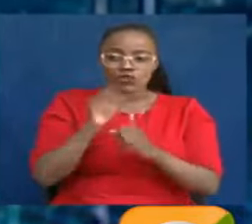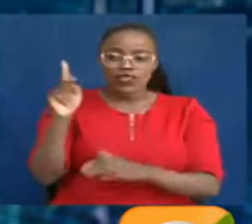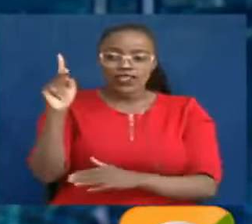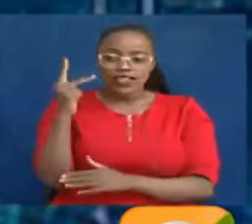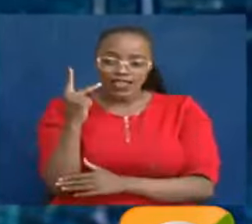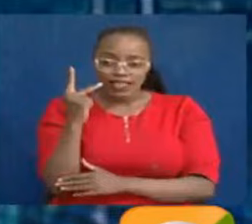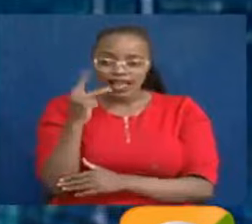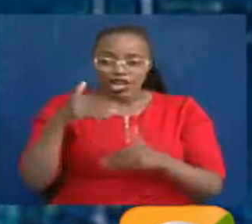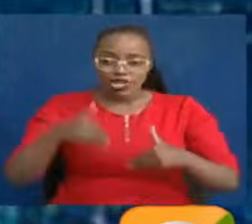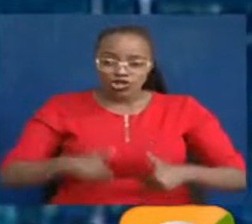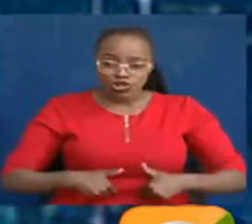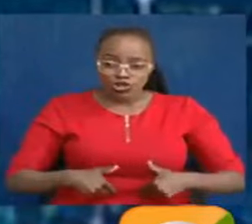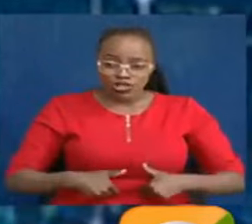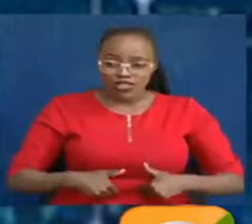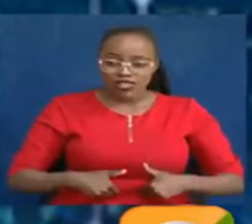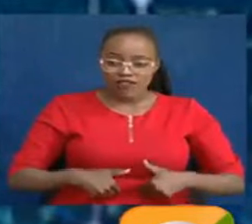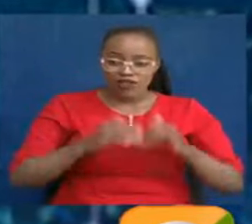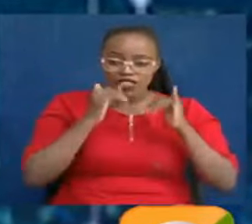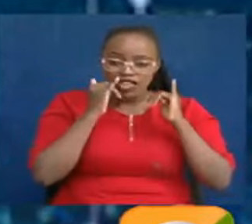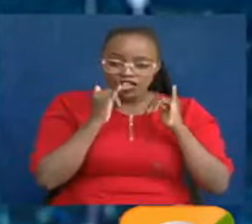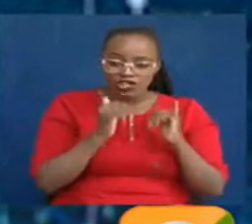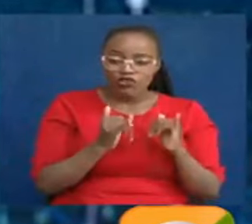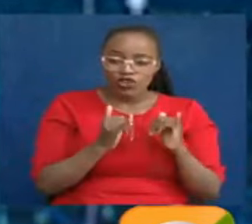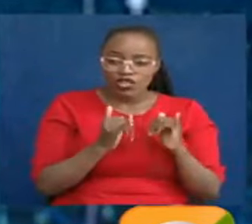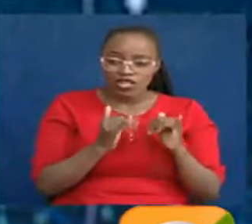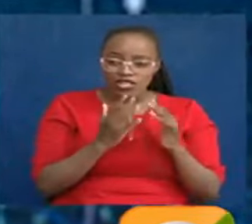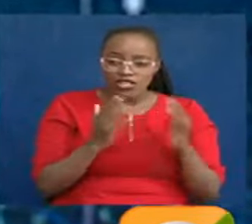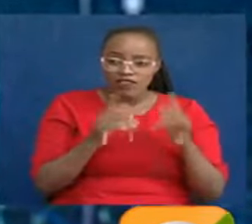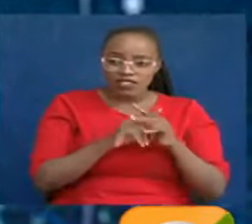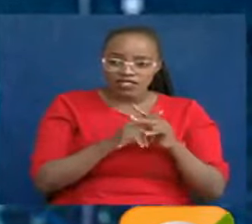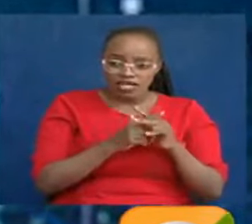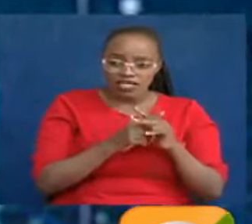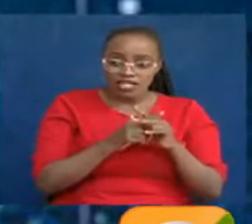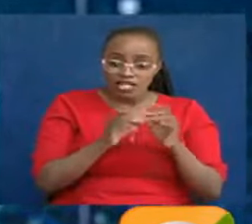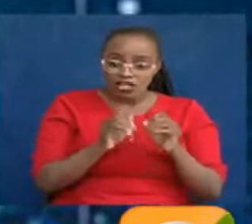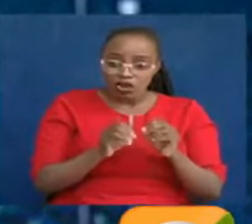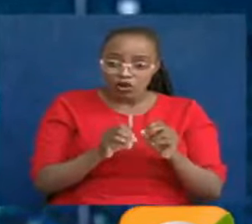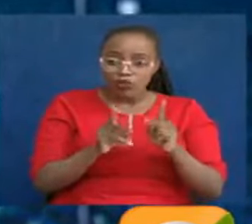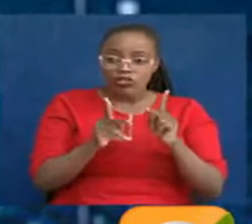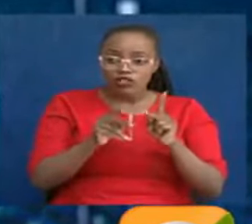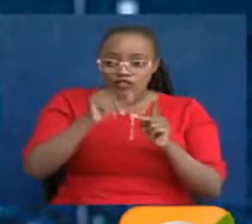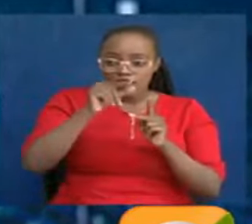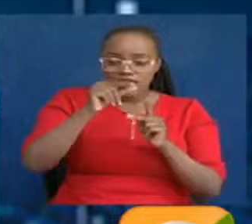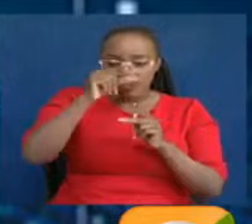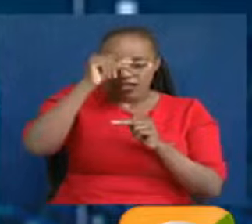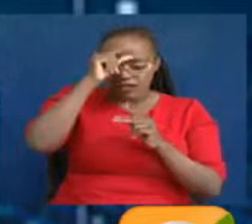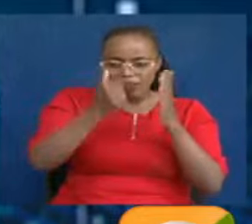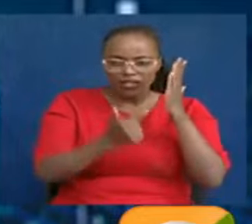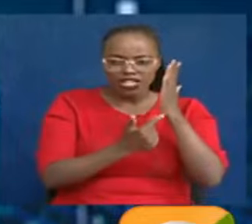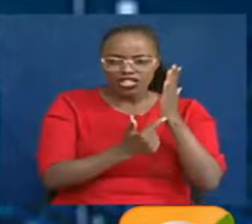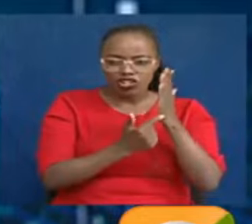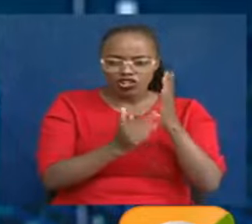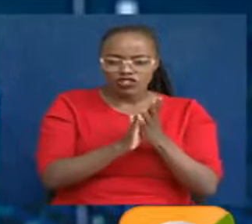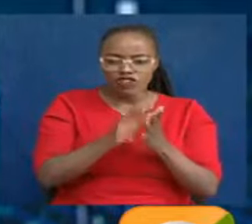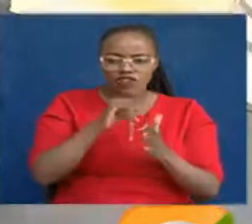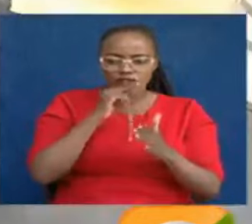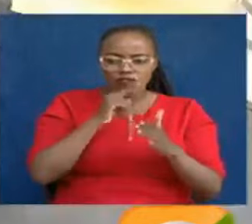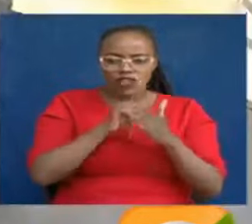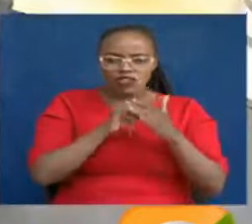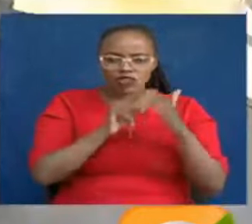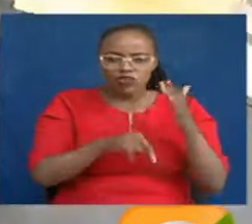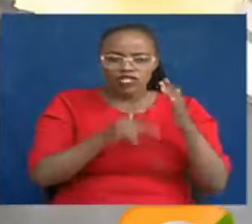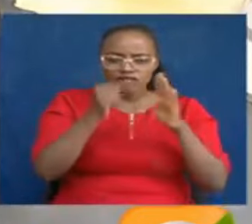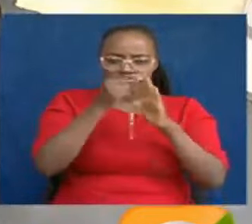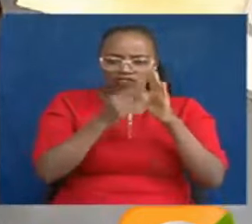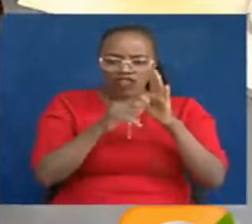youth with a new career, with a new opportunity, developing technology. You've mentioned those